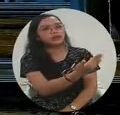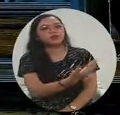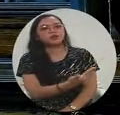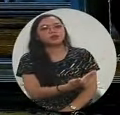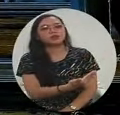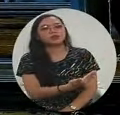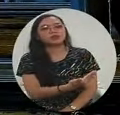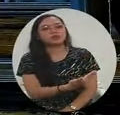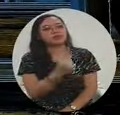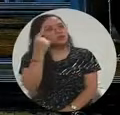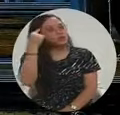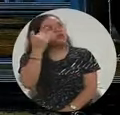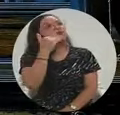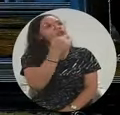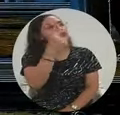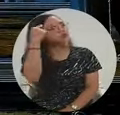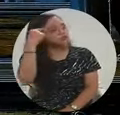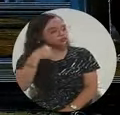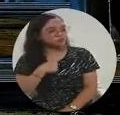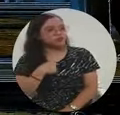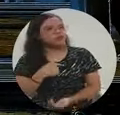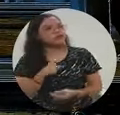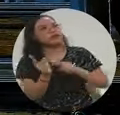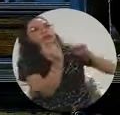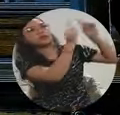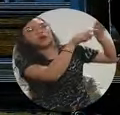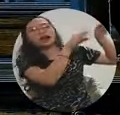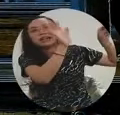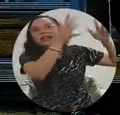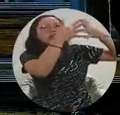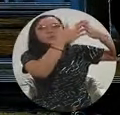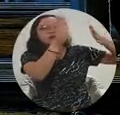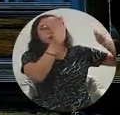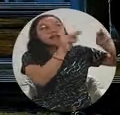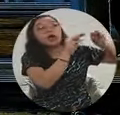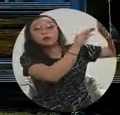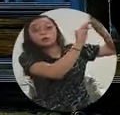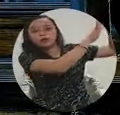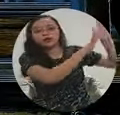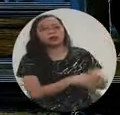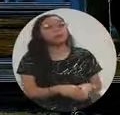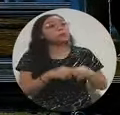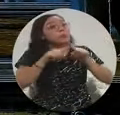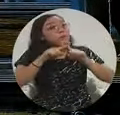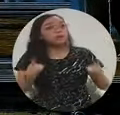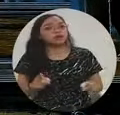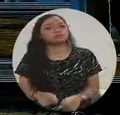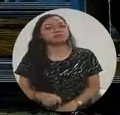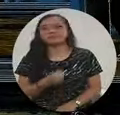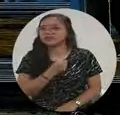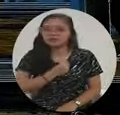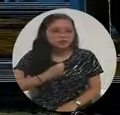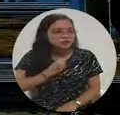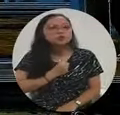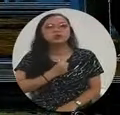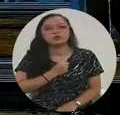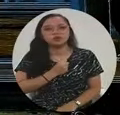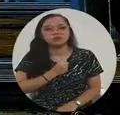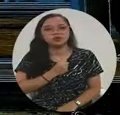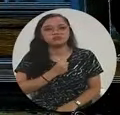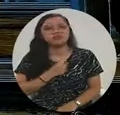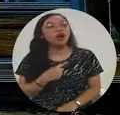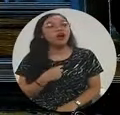of me to become director of that big hospital in Malaybalay, Bukidnon. But I am sorry to tell